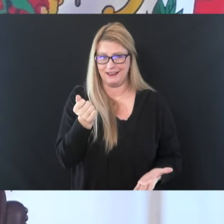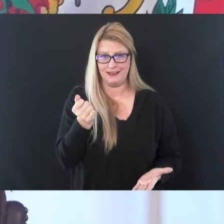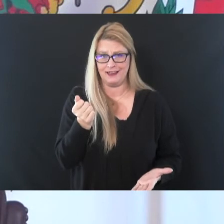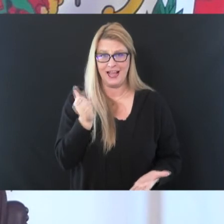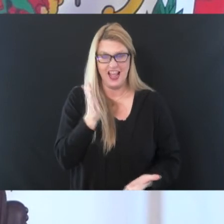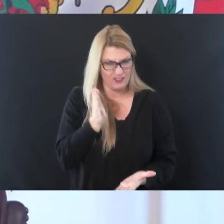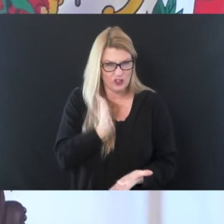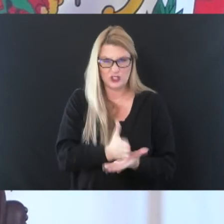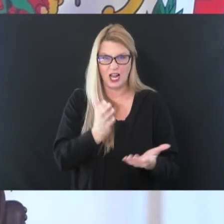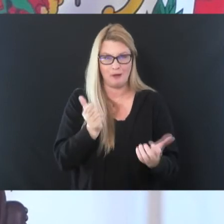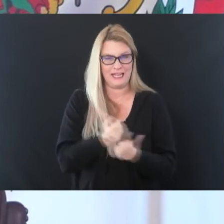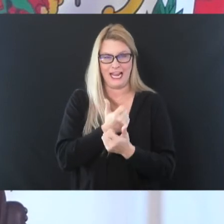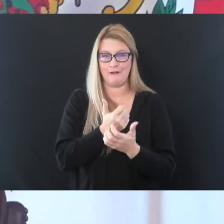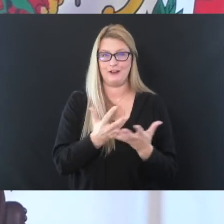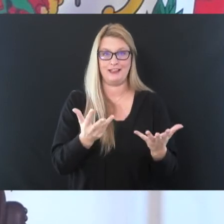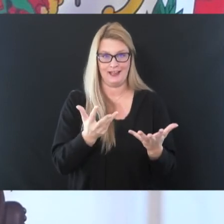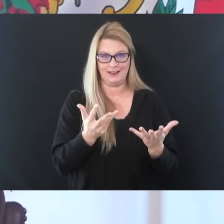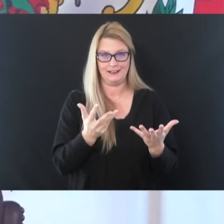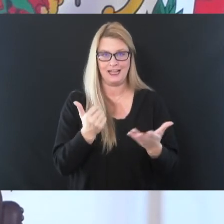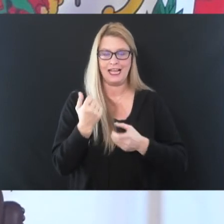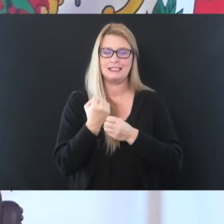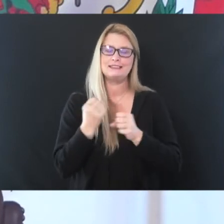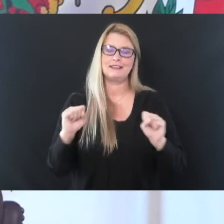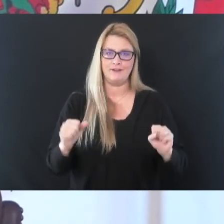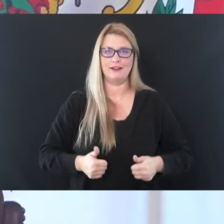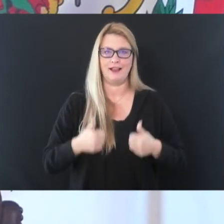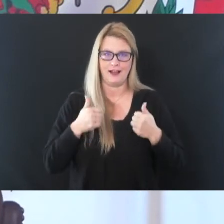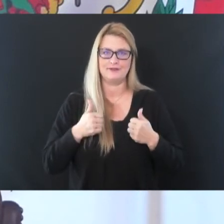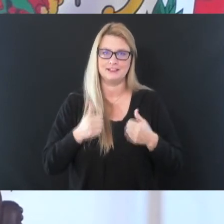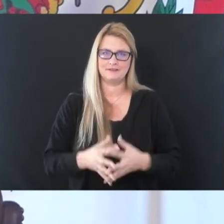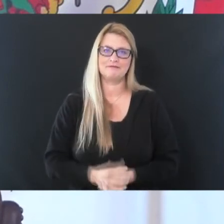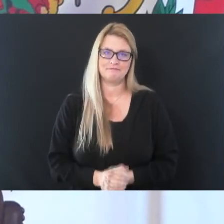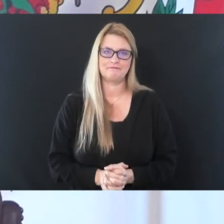and saving all kinds of lives. Now,